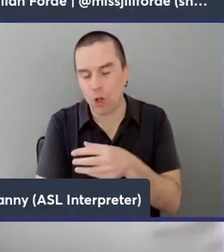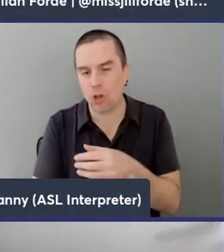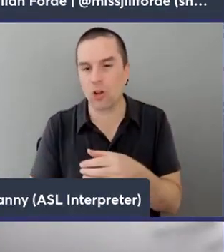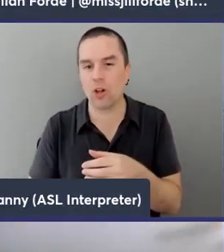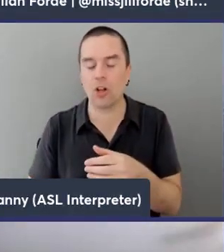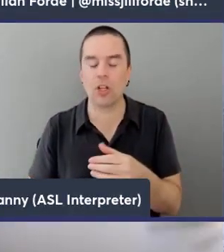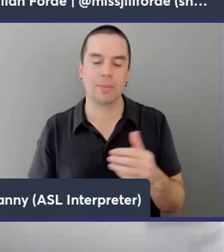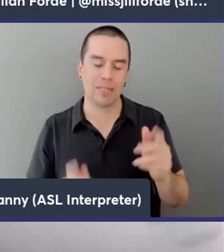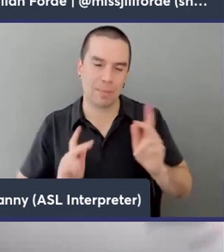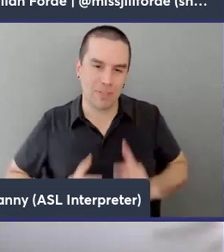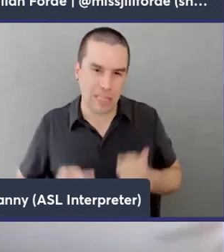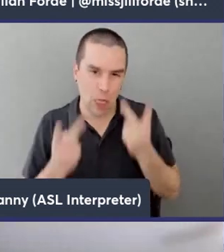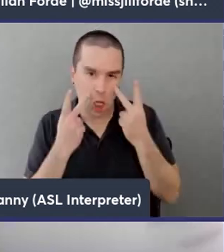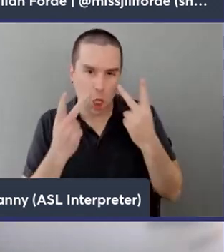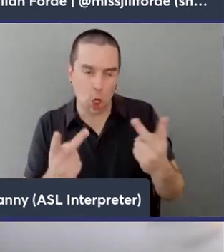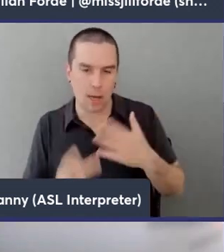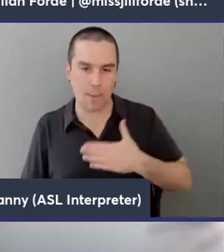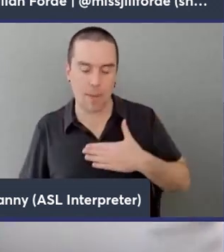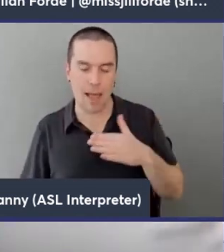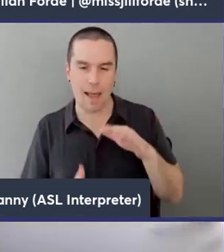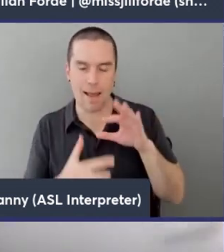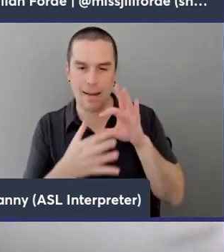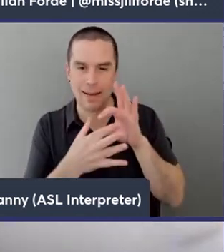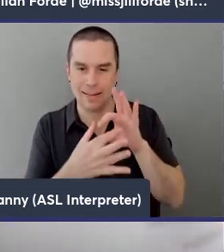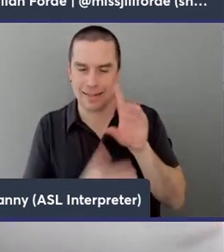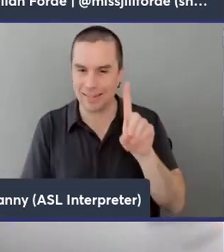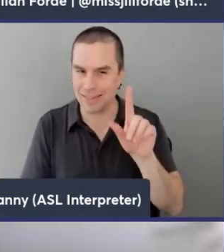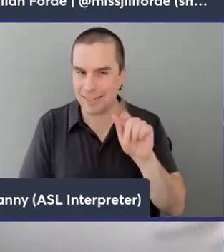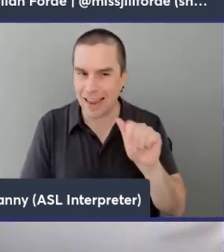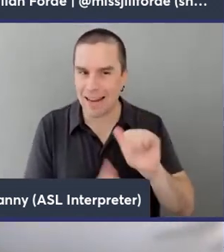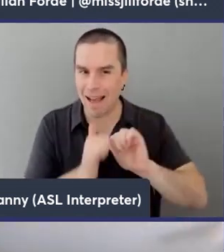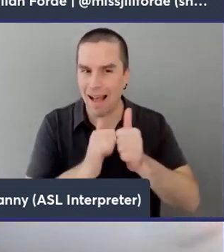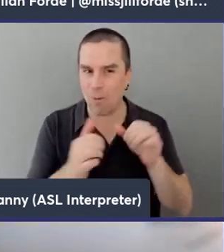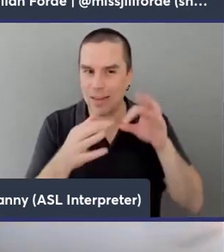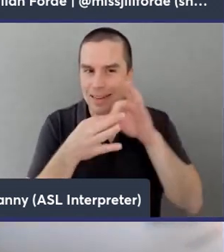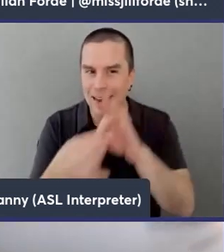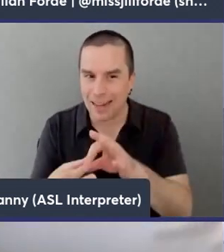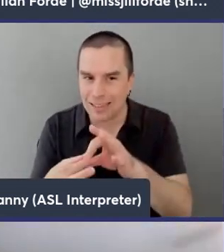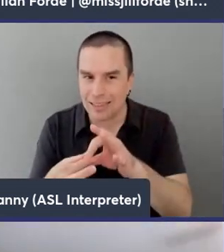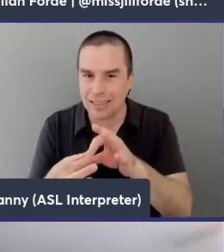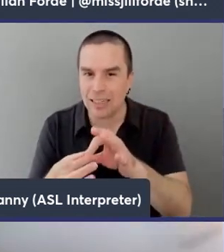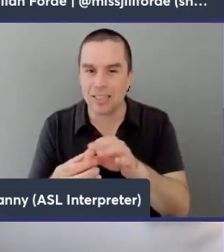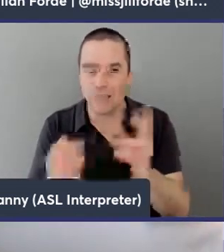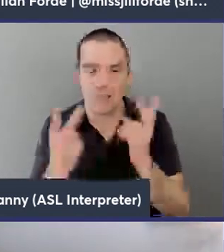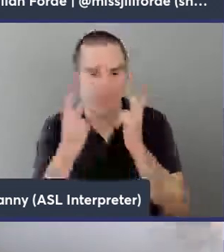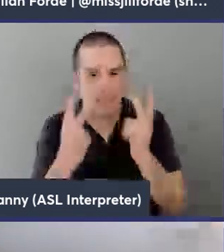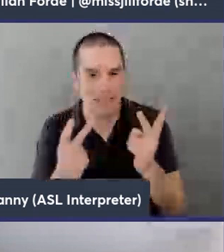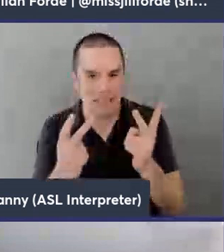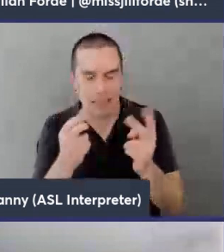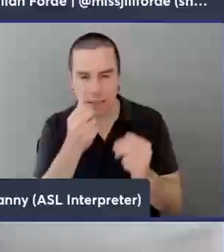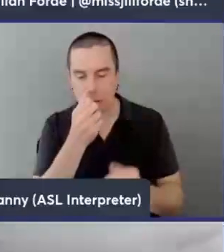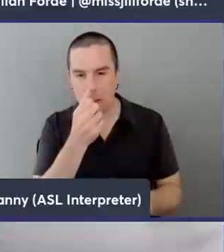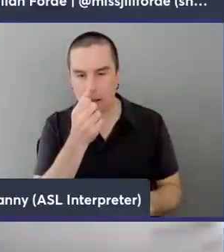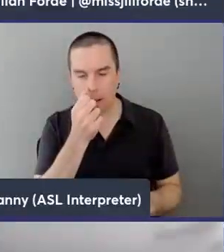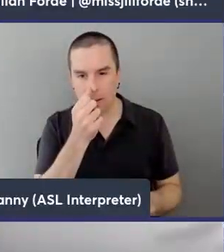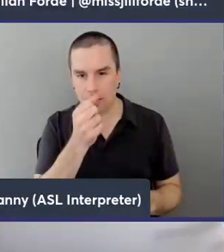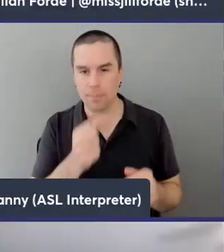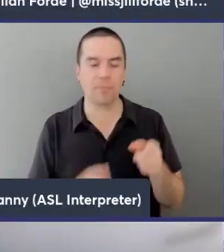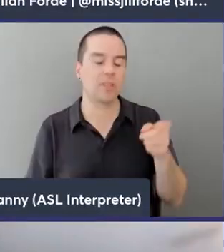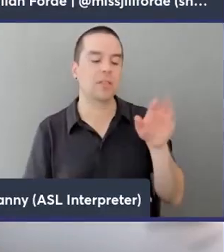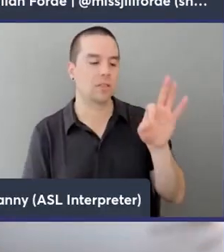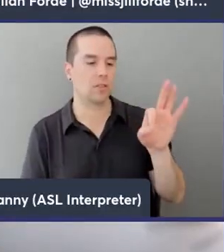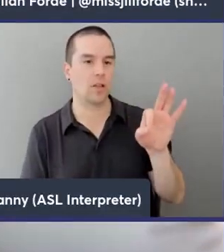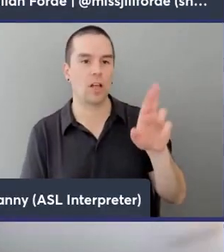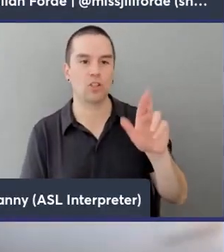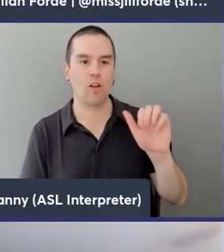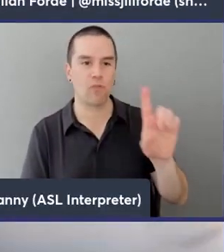look at my data. How is my data connected? You can probably look at this and see that things are, as I said, this is fraud data that we're looking at